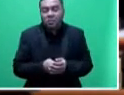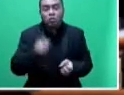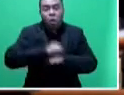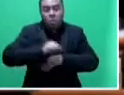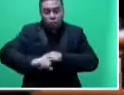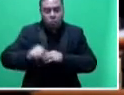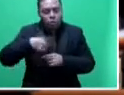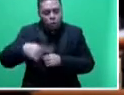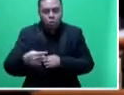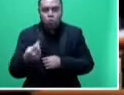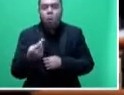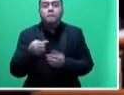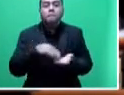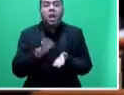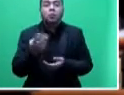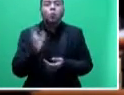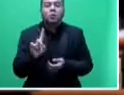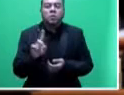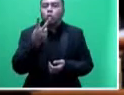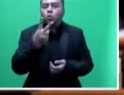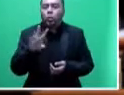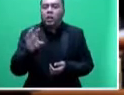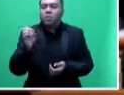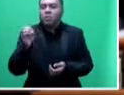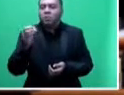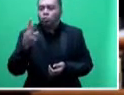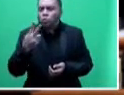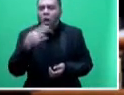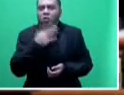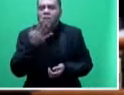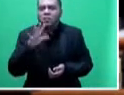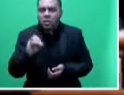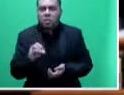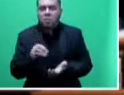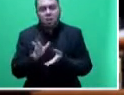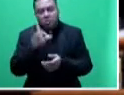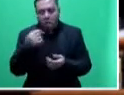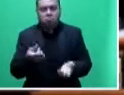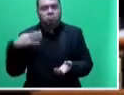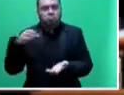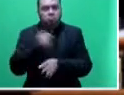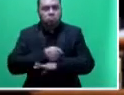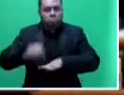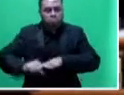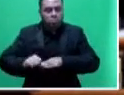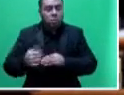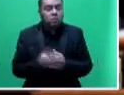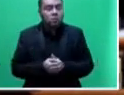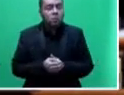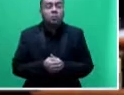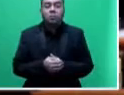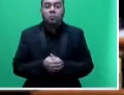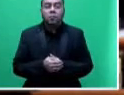plus. I hope this encourages students to work even harder during the time when hard work is so important. TELS payments have been suspended for